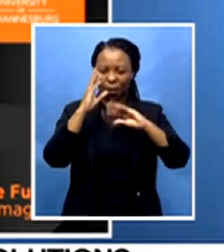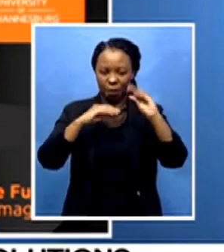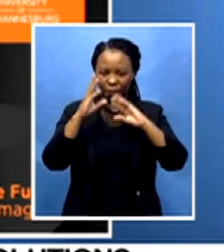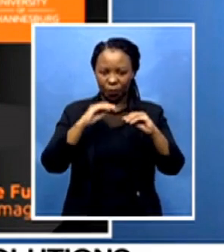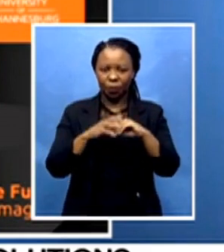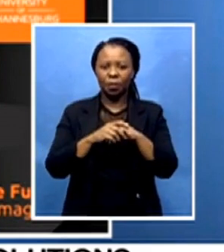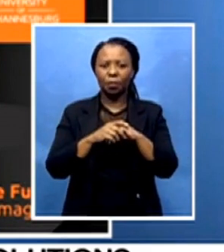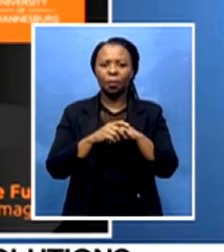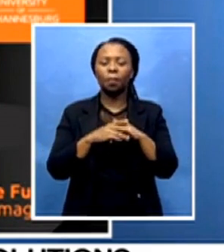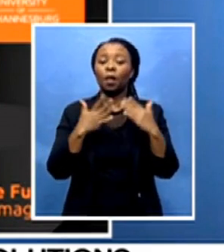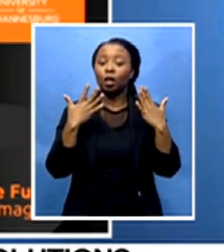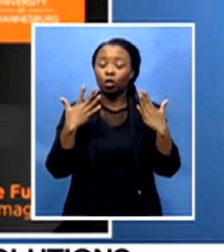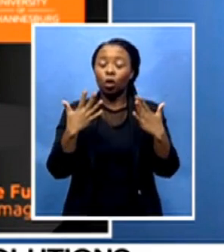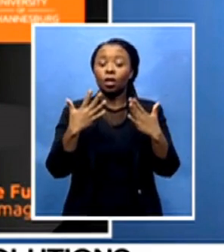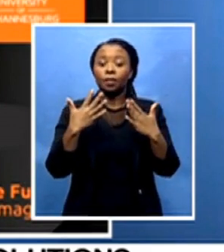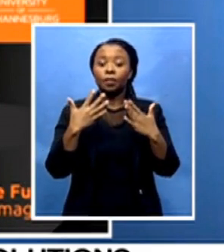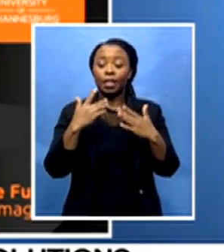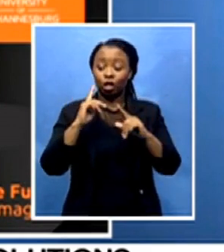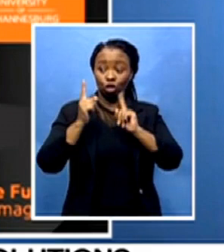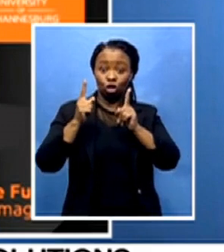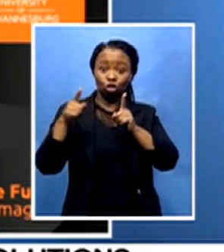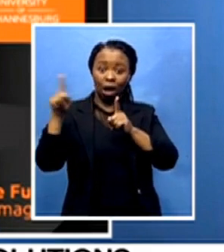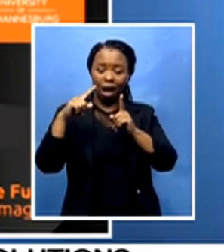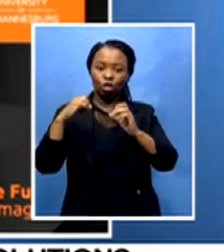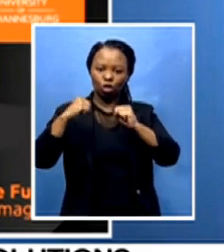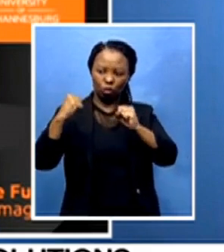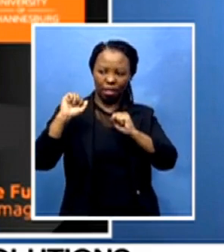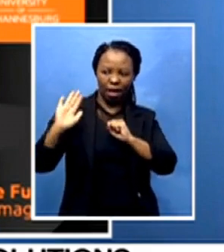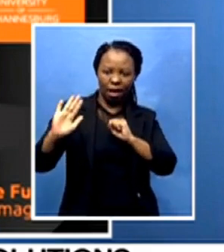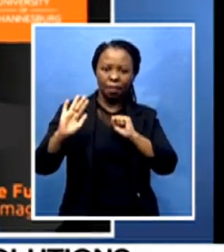teachers and capitalizing on the strength of ICTs.